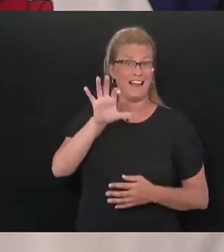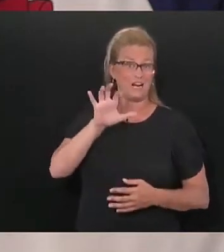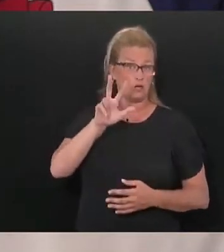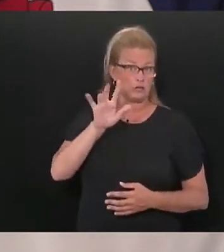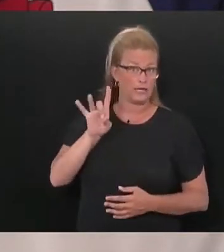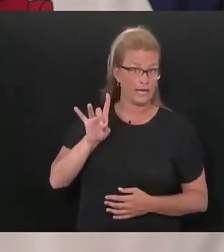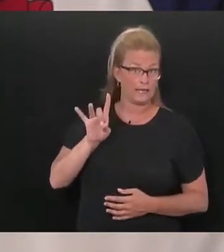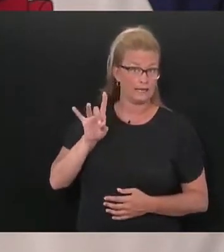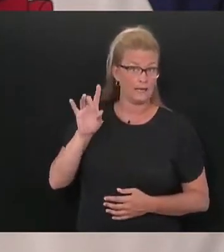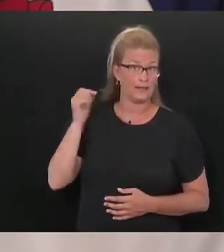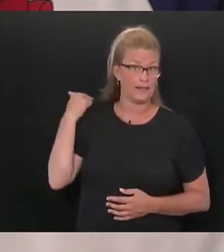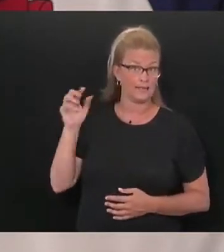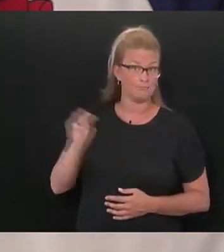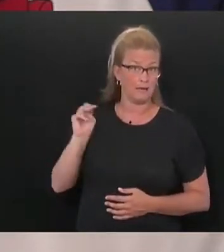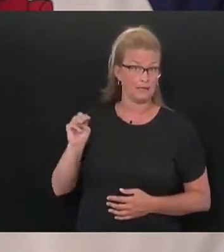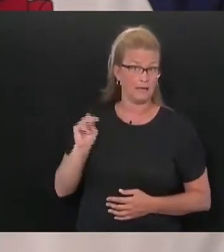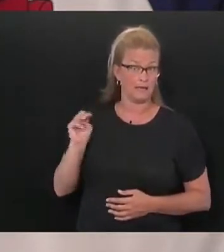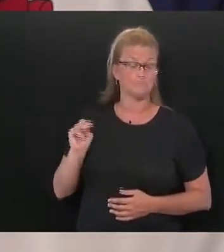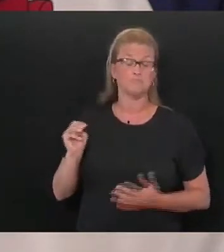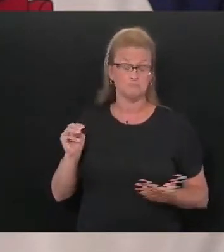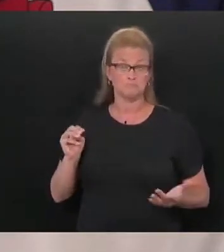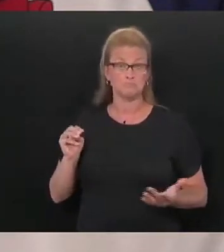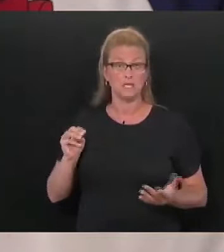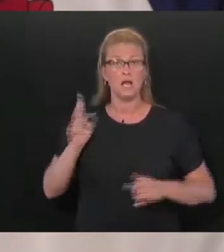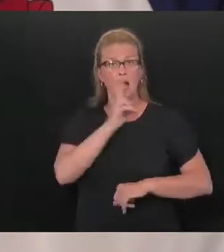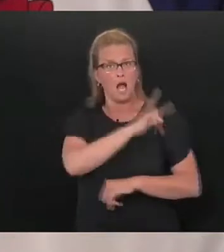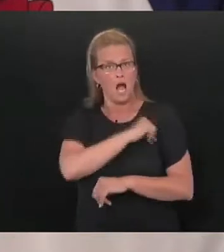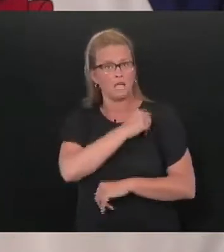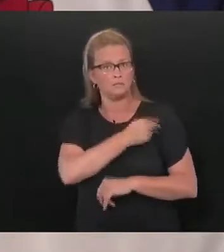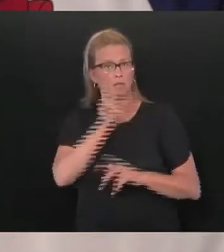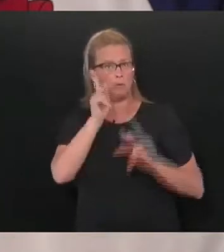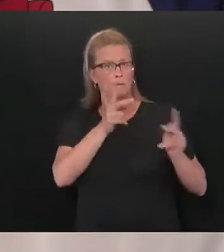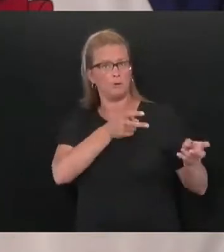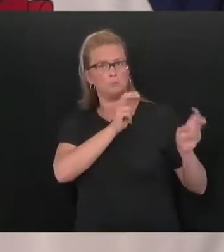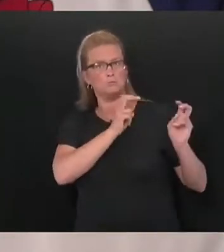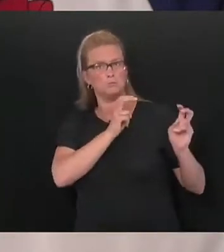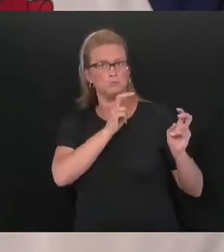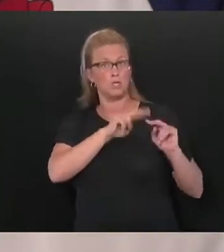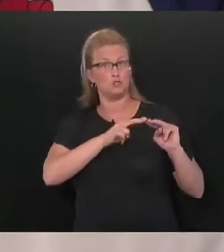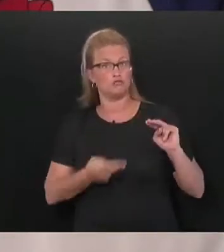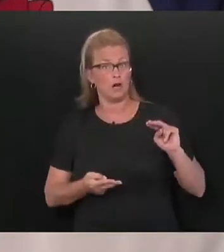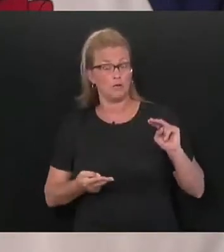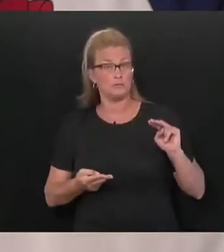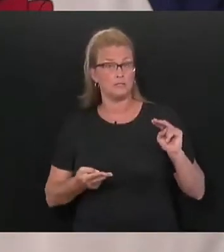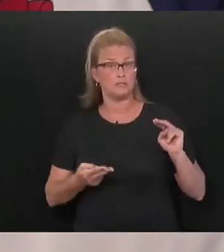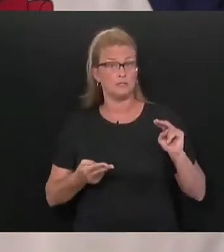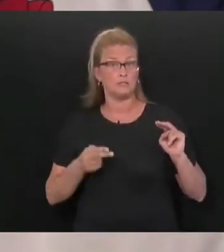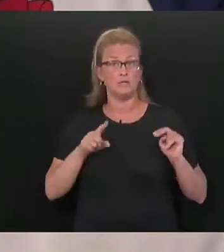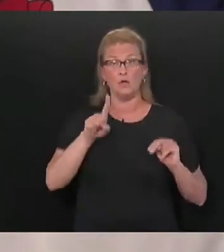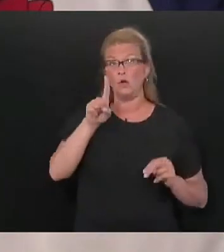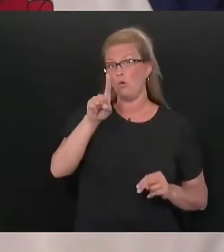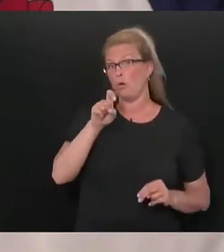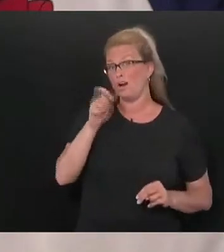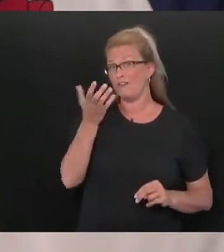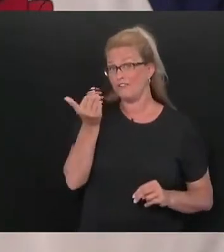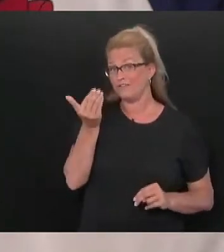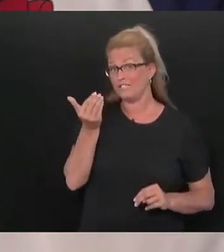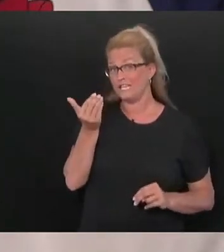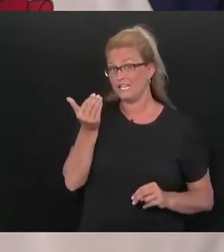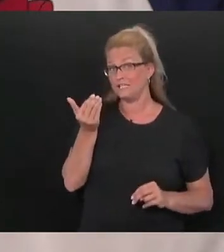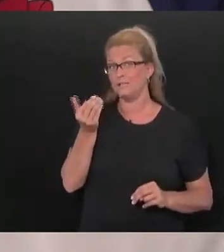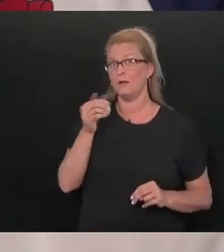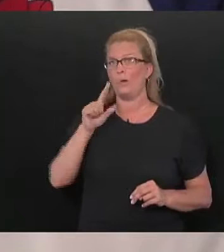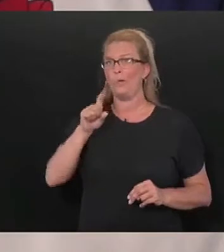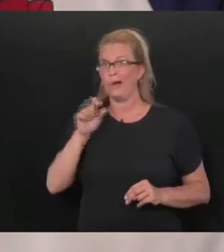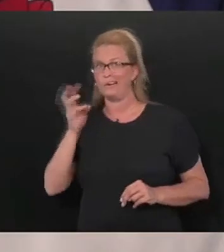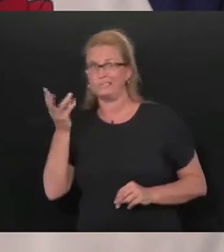1,938 on Monday. The total hospitalized has dropped, to 115 from 116.